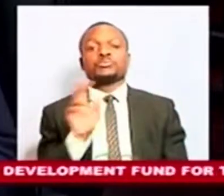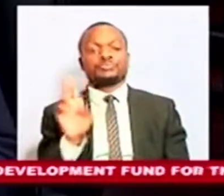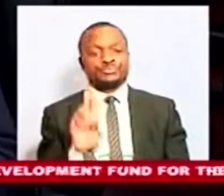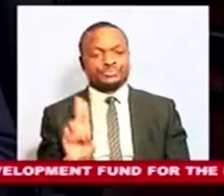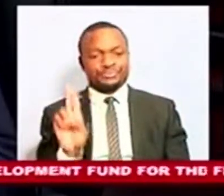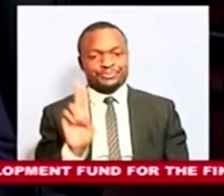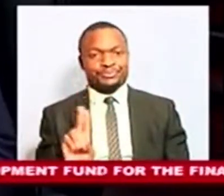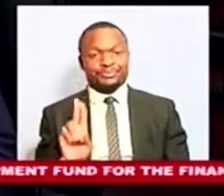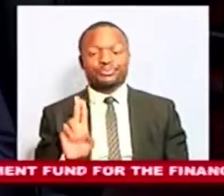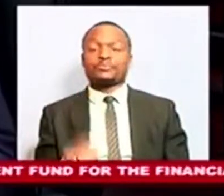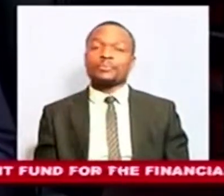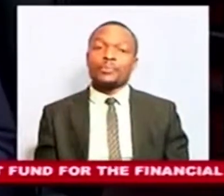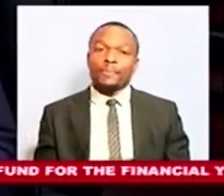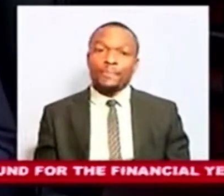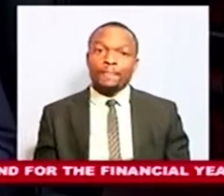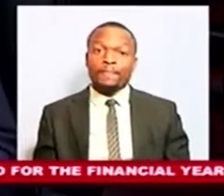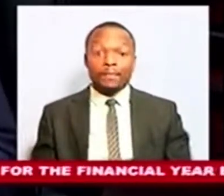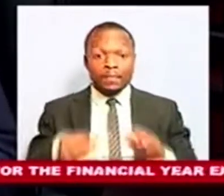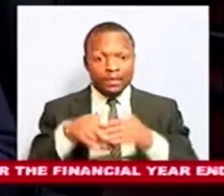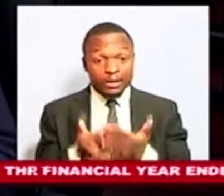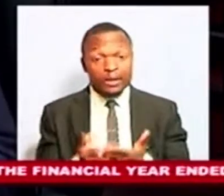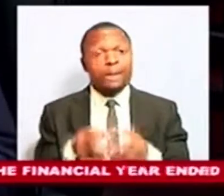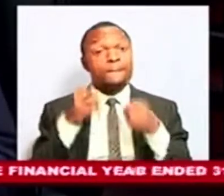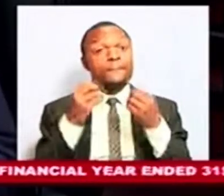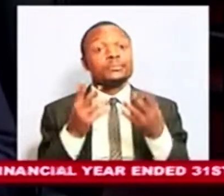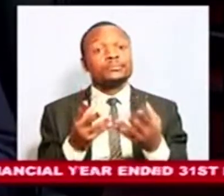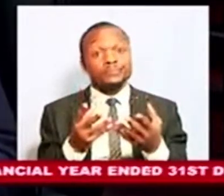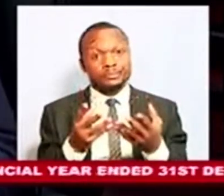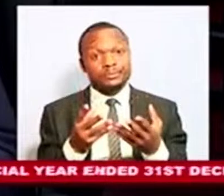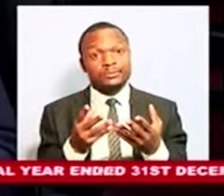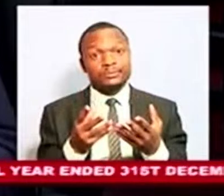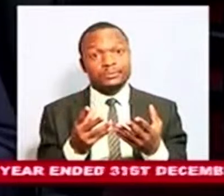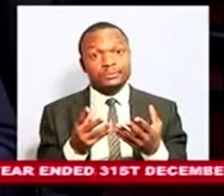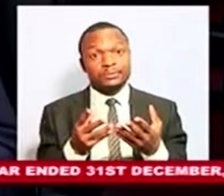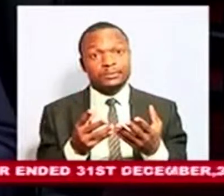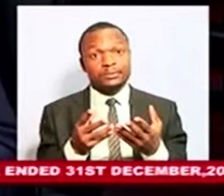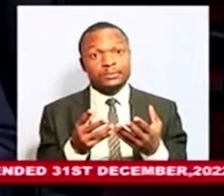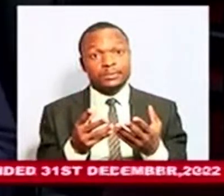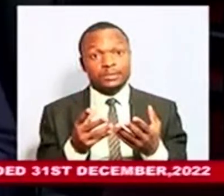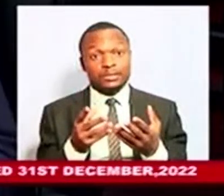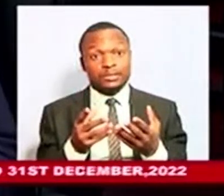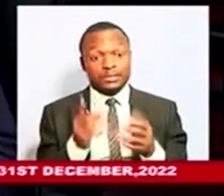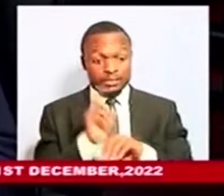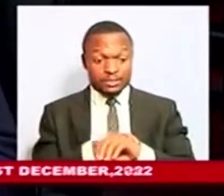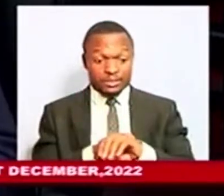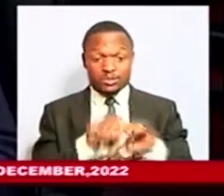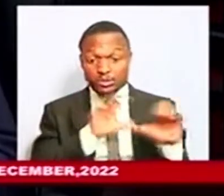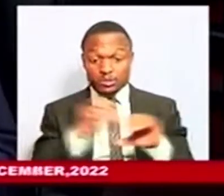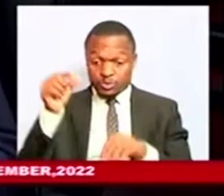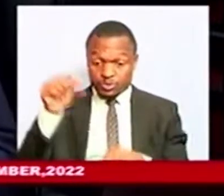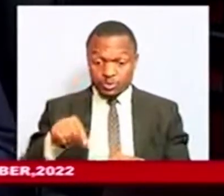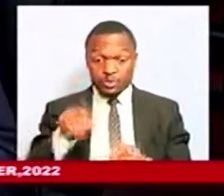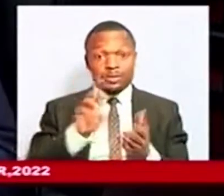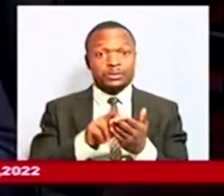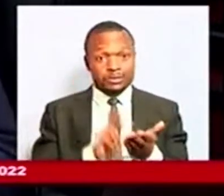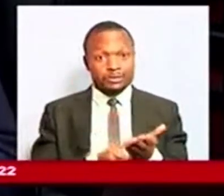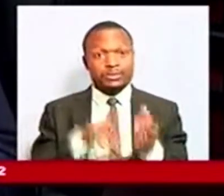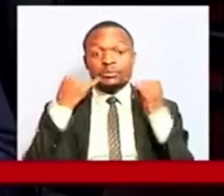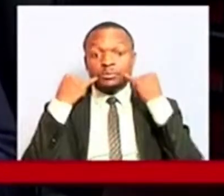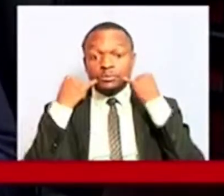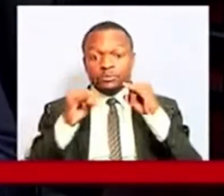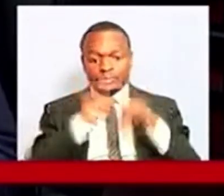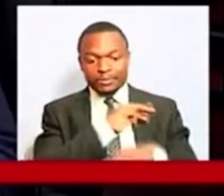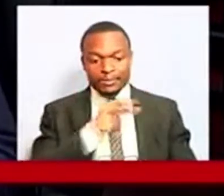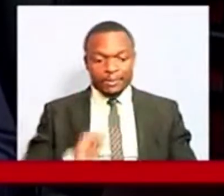And finally, how often do you do the quarterly reports to inform the Member